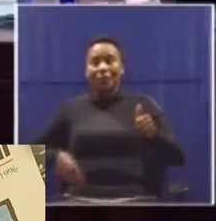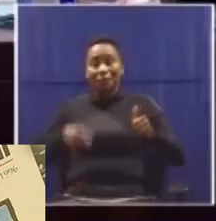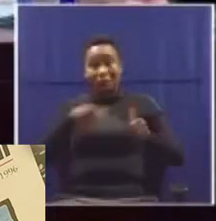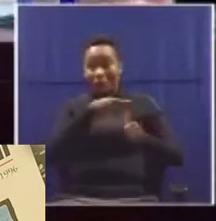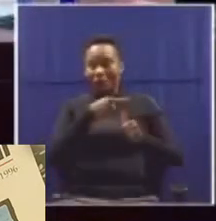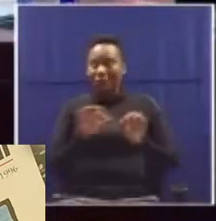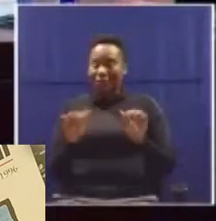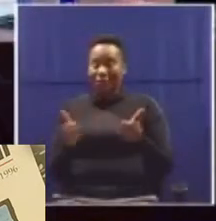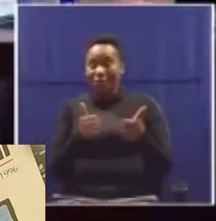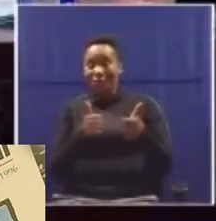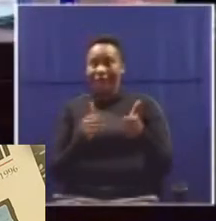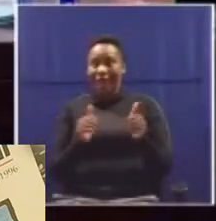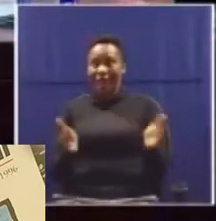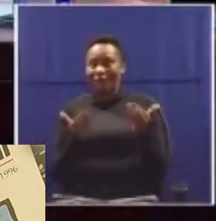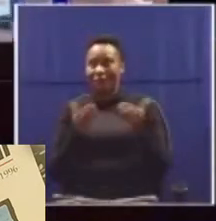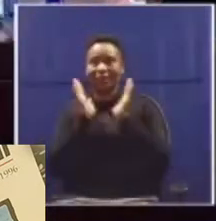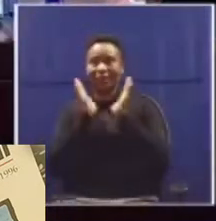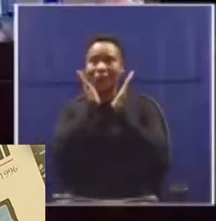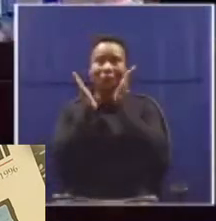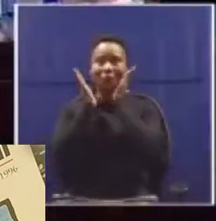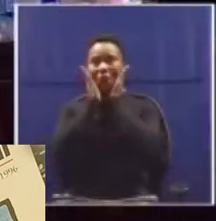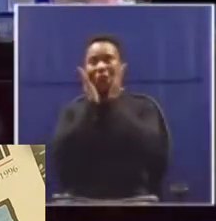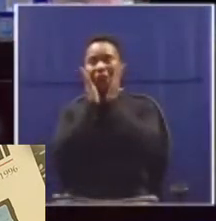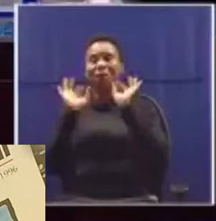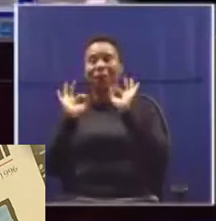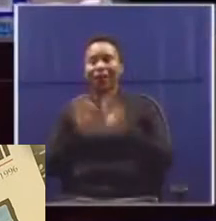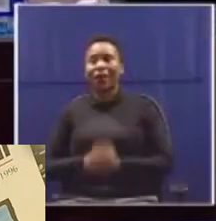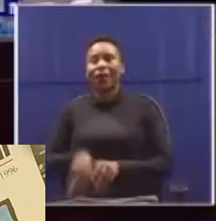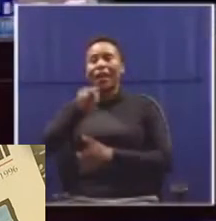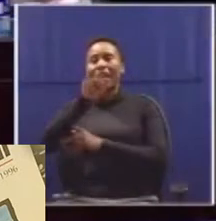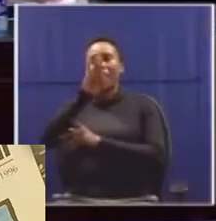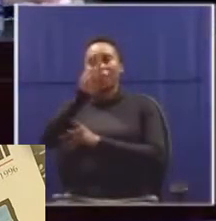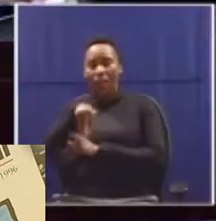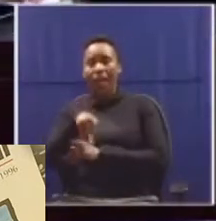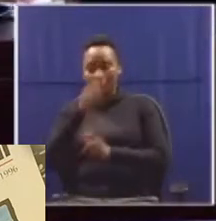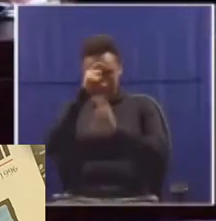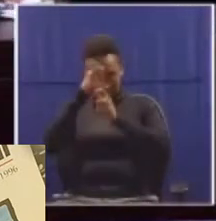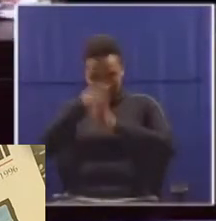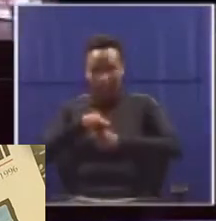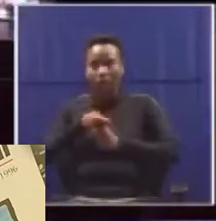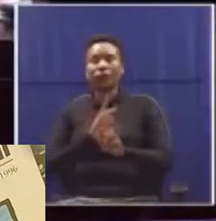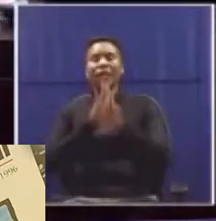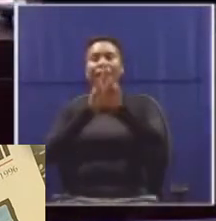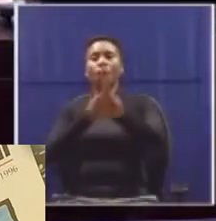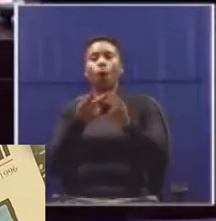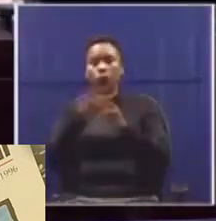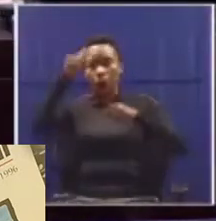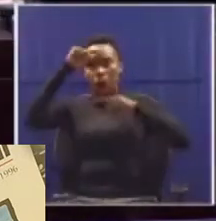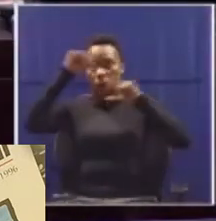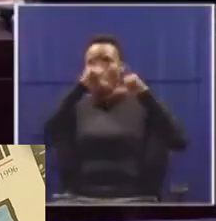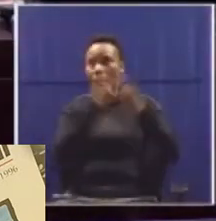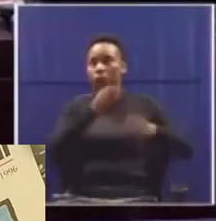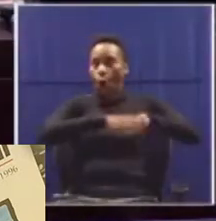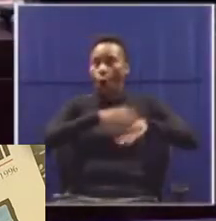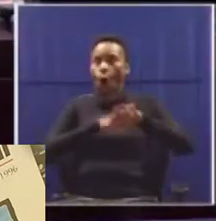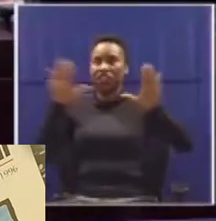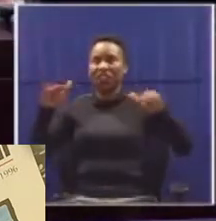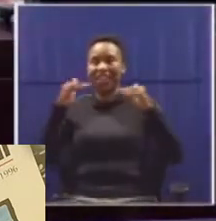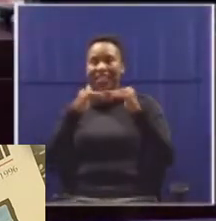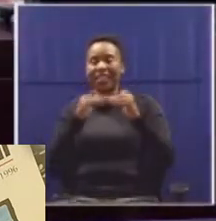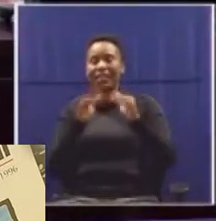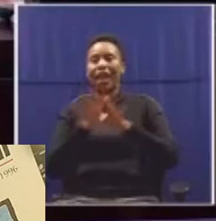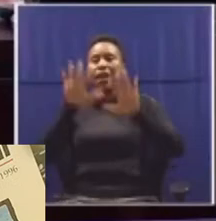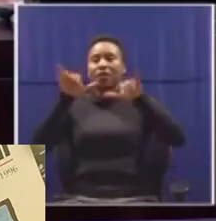groomed yeah the national Freedom Party notes the report of the portfolio Commodore and Justice and Correctional